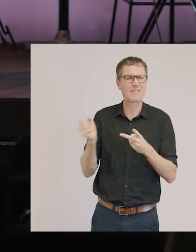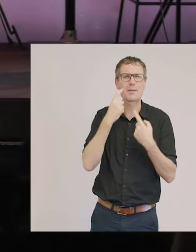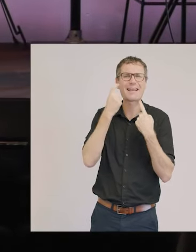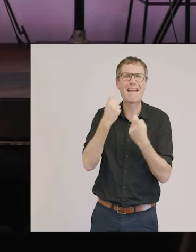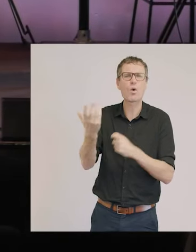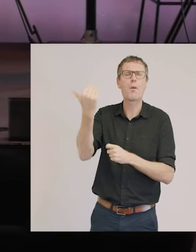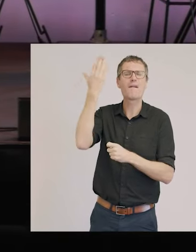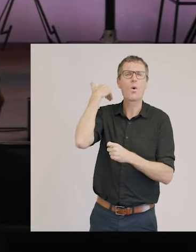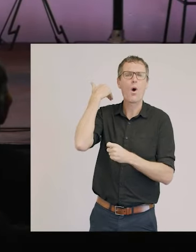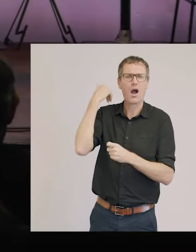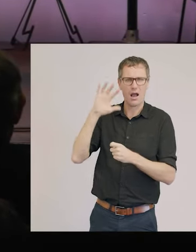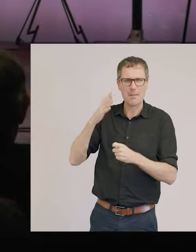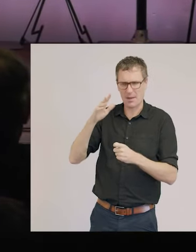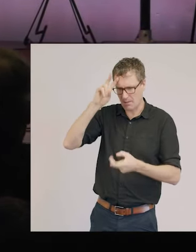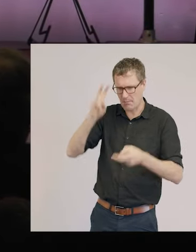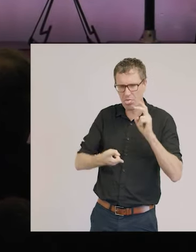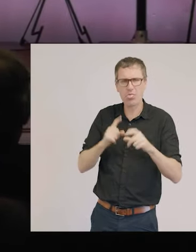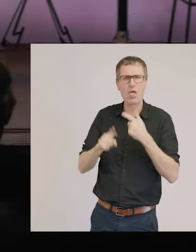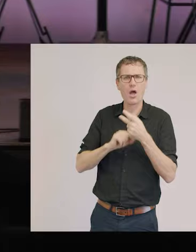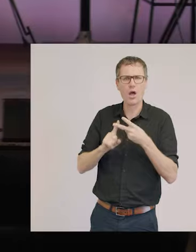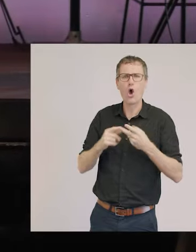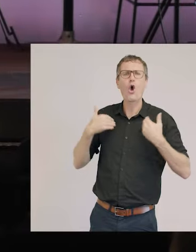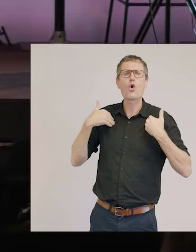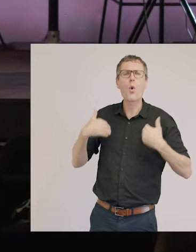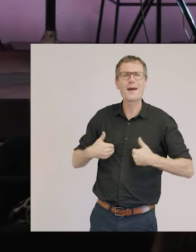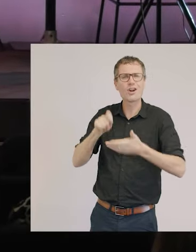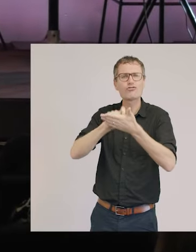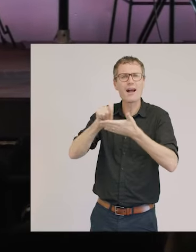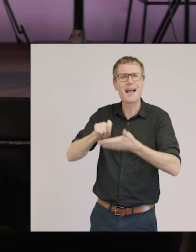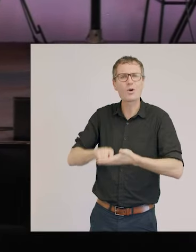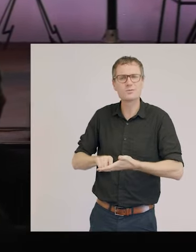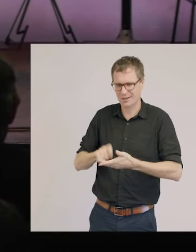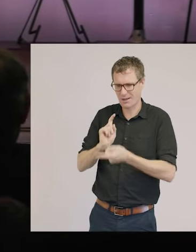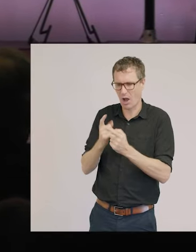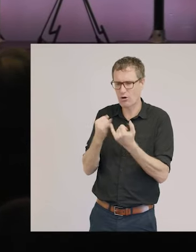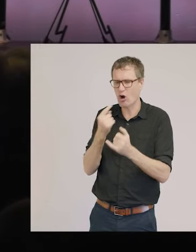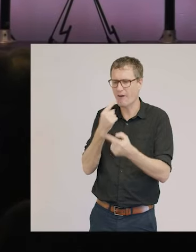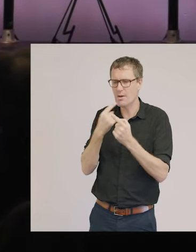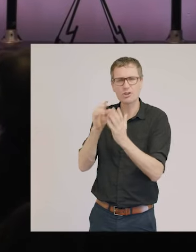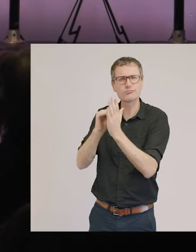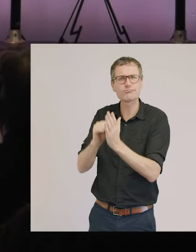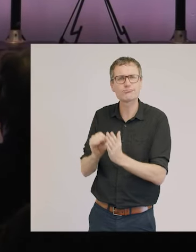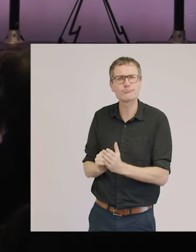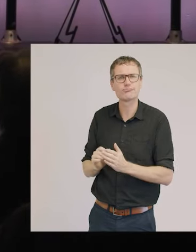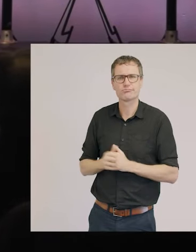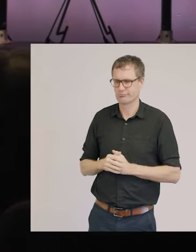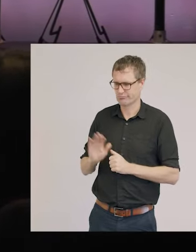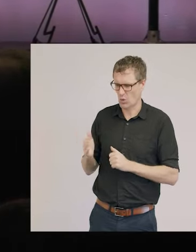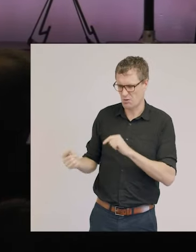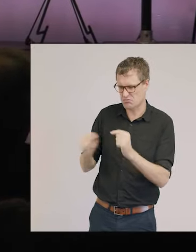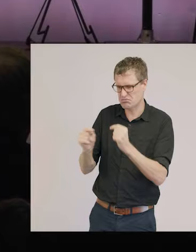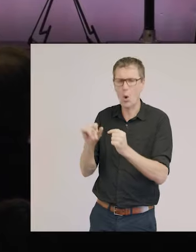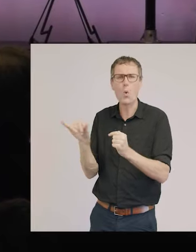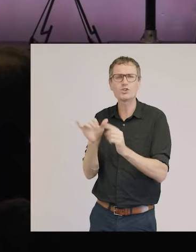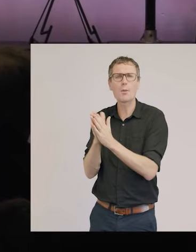trust it. Oh, you've got to be careful of the way it was interpreted and it was just human beings and, you know, sometimes they got it wrong and they all argued about which book should